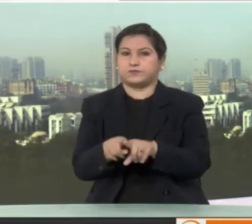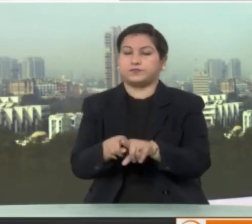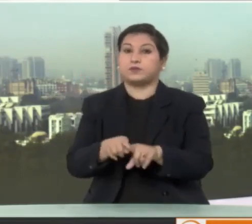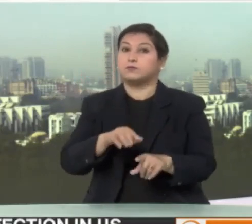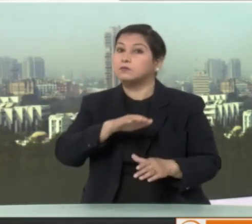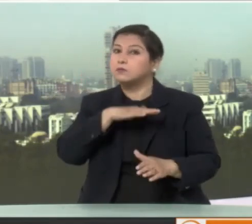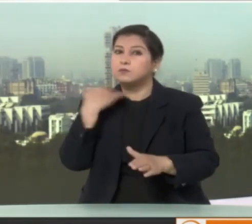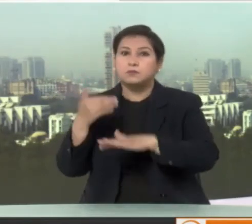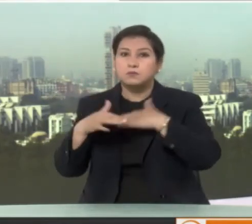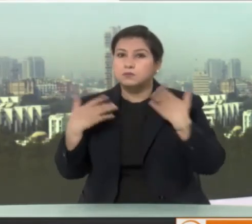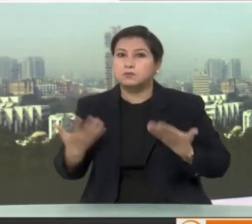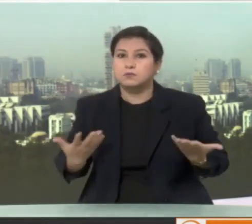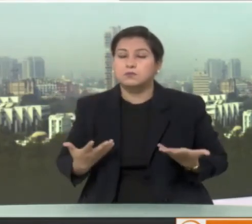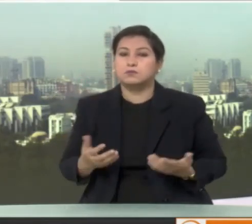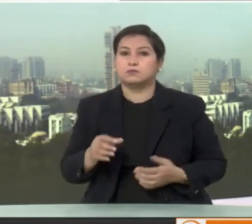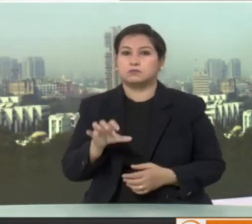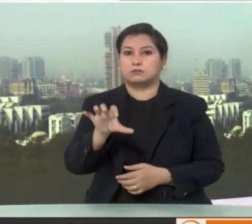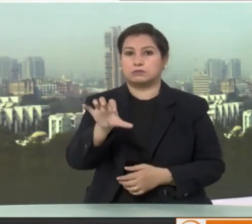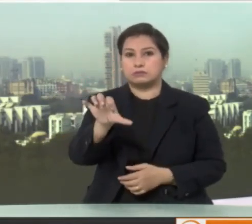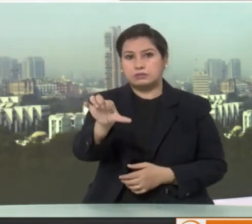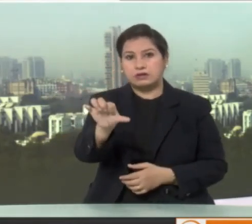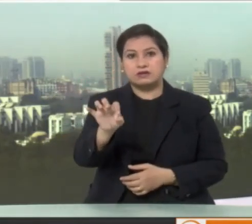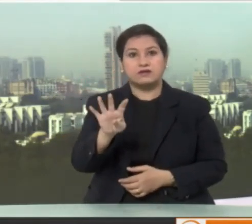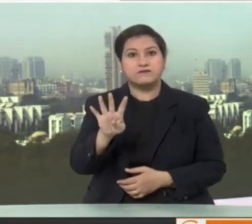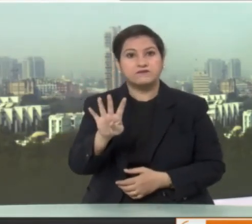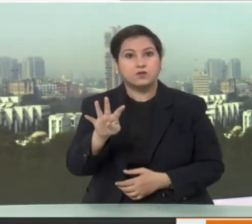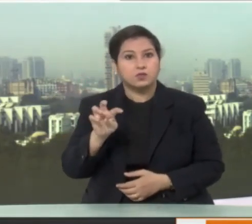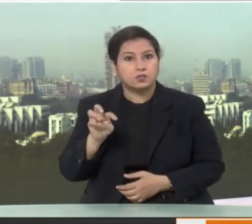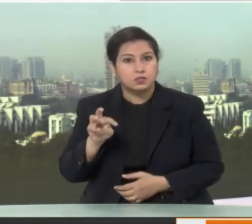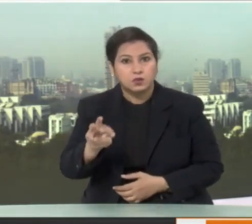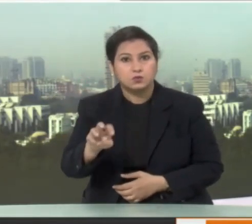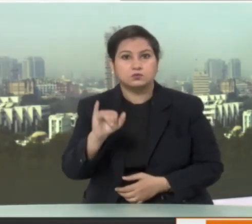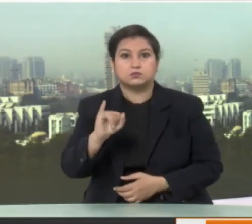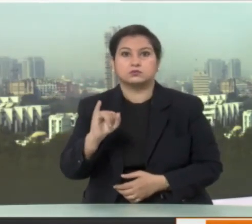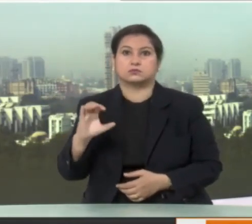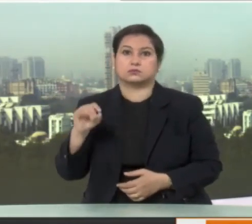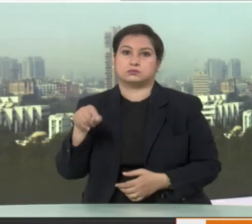with death toll reaching above 94,660.